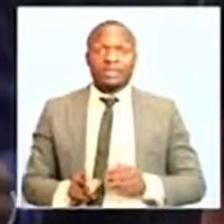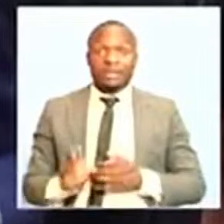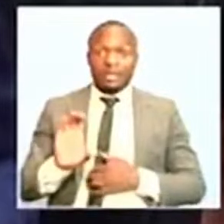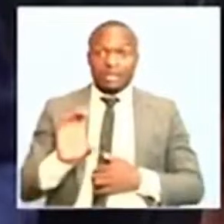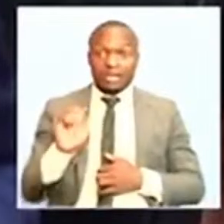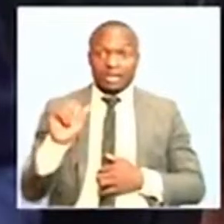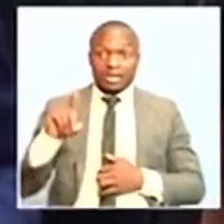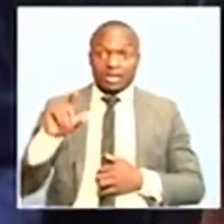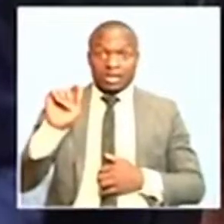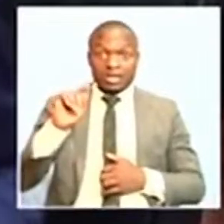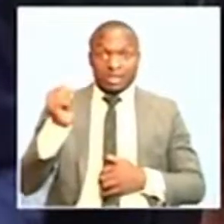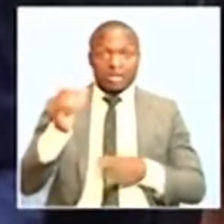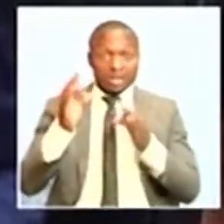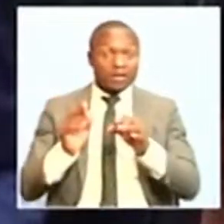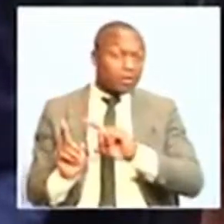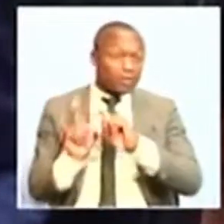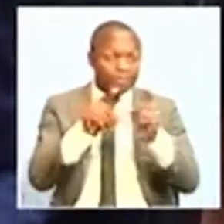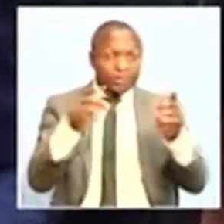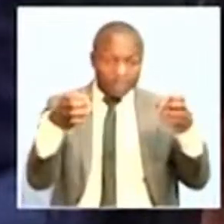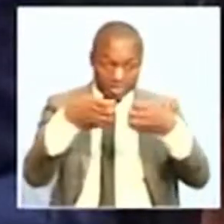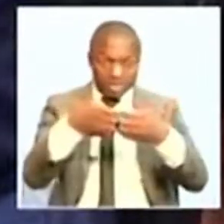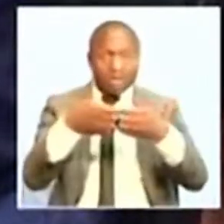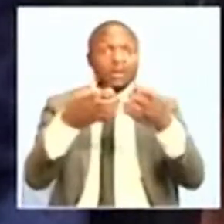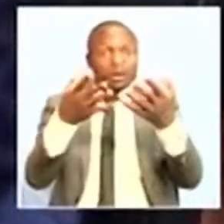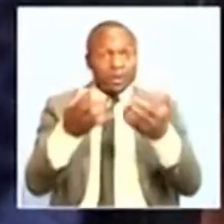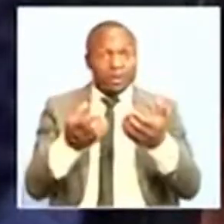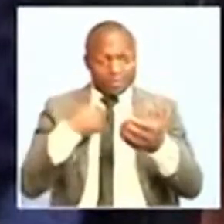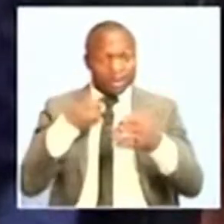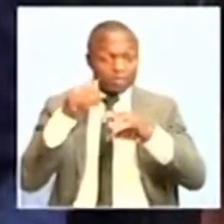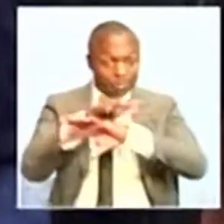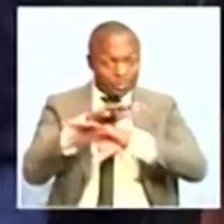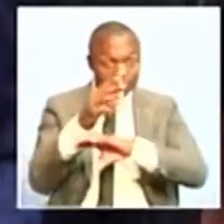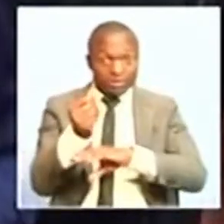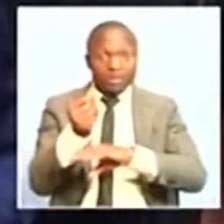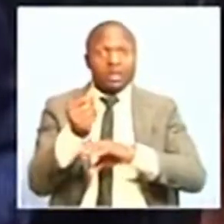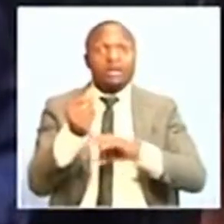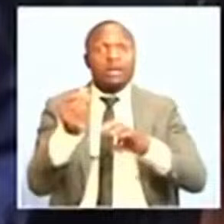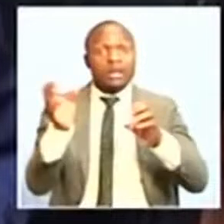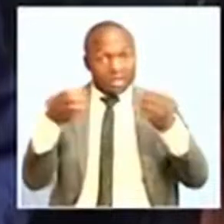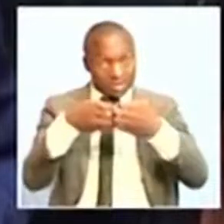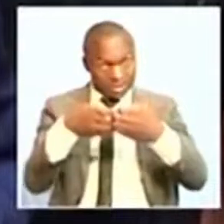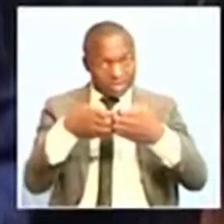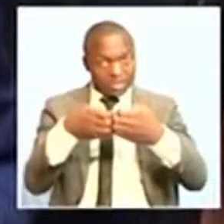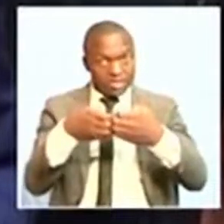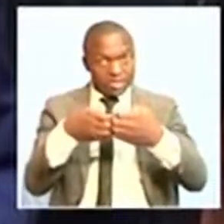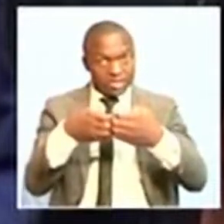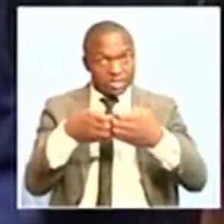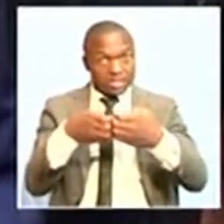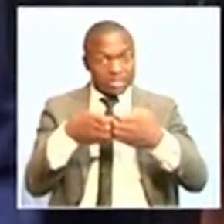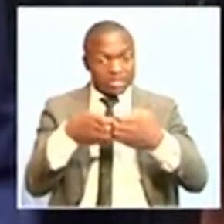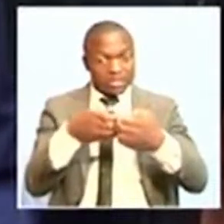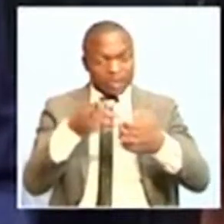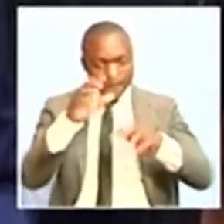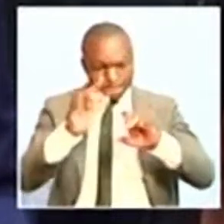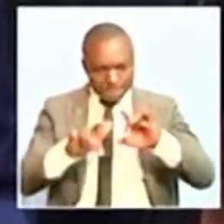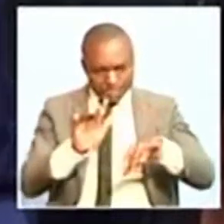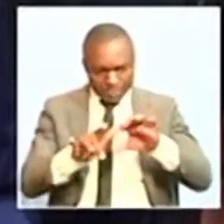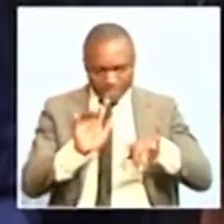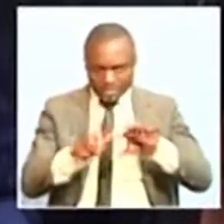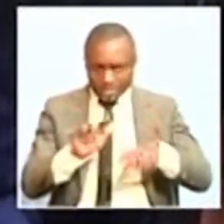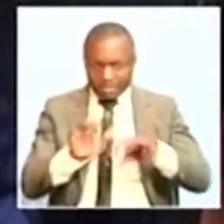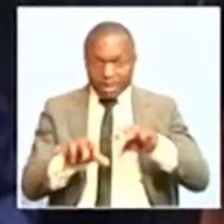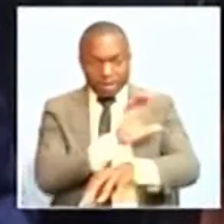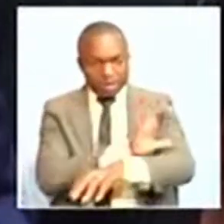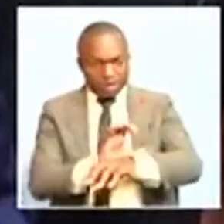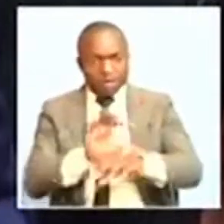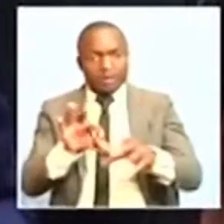chair in the bank and they want, I'm sending money, the bank should just go into their database or computer system and they find